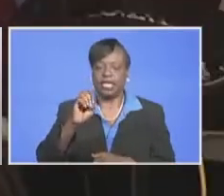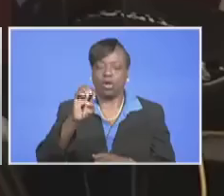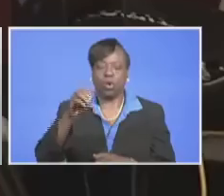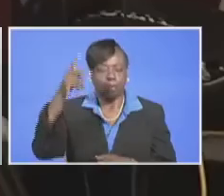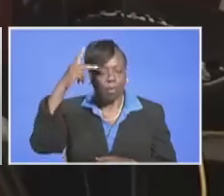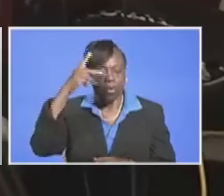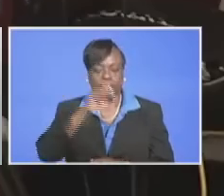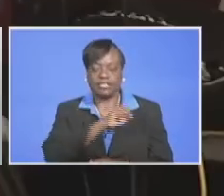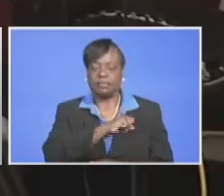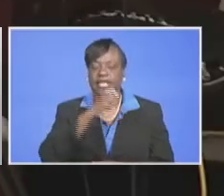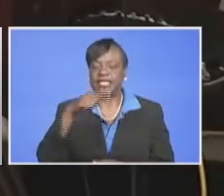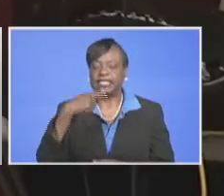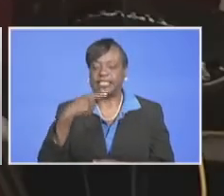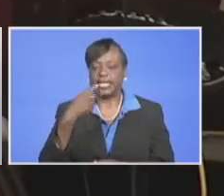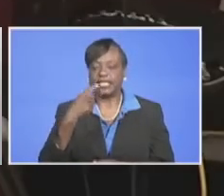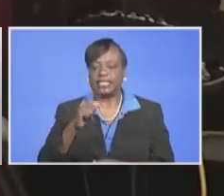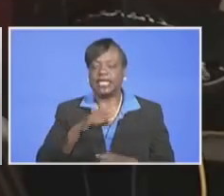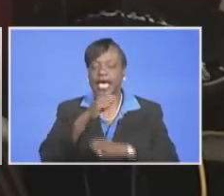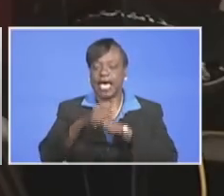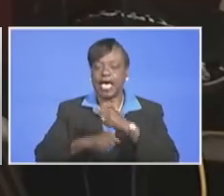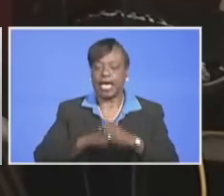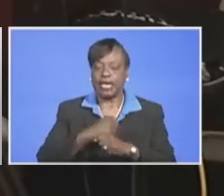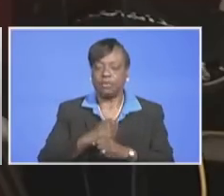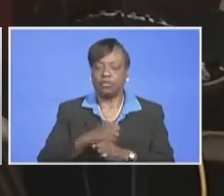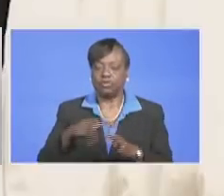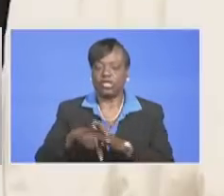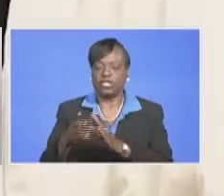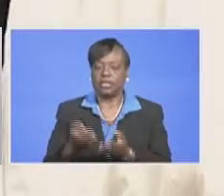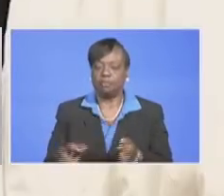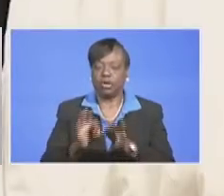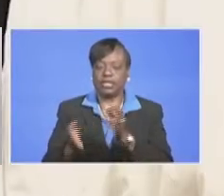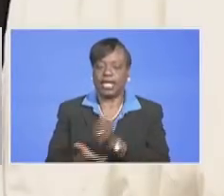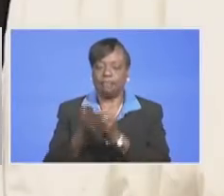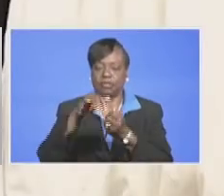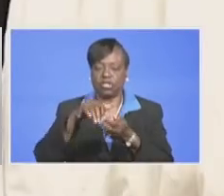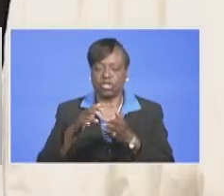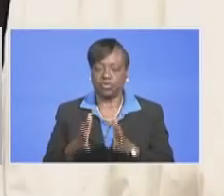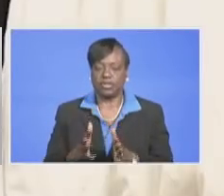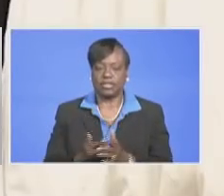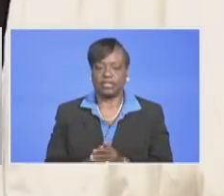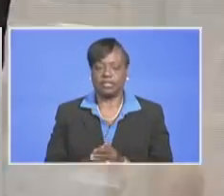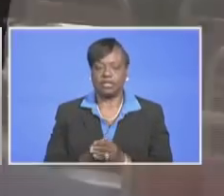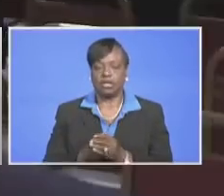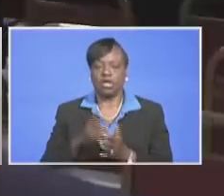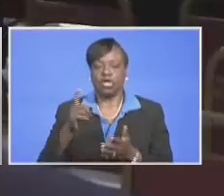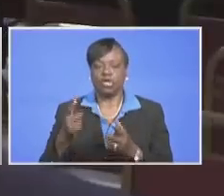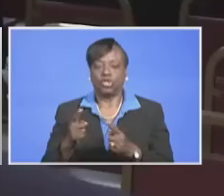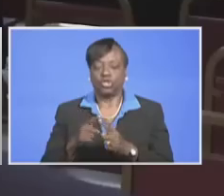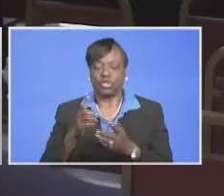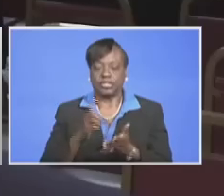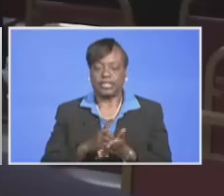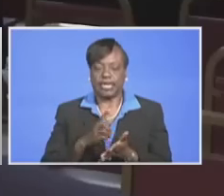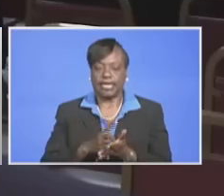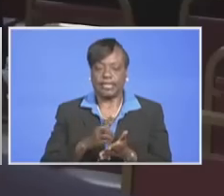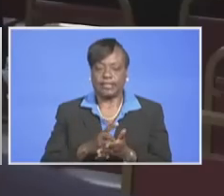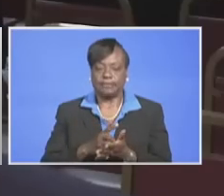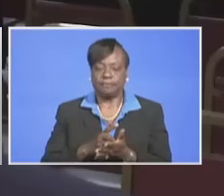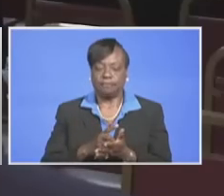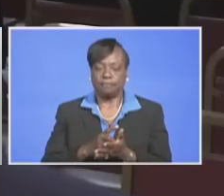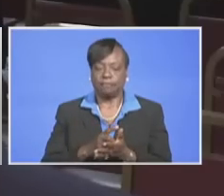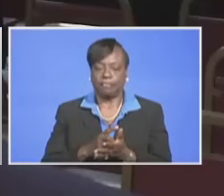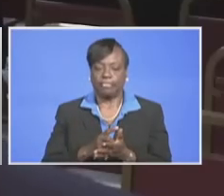annual donation is important in helping this generation of students. The day is